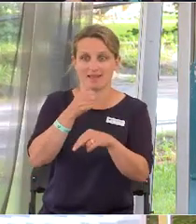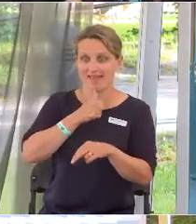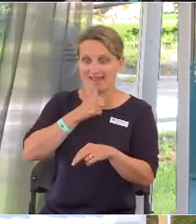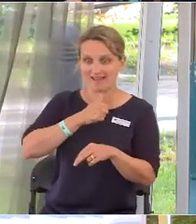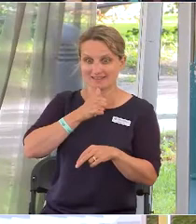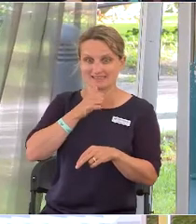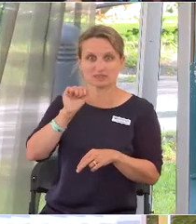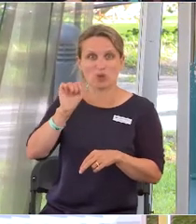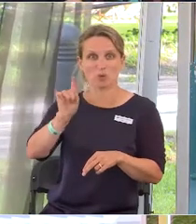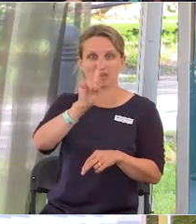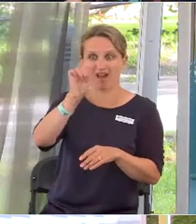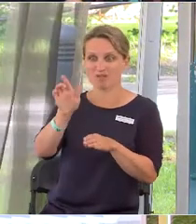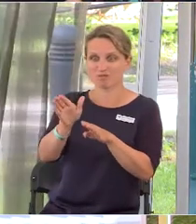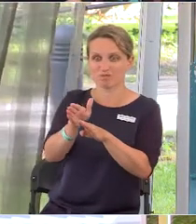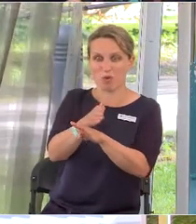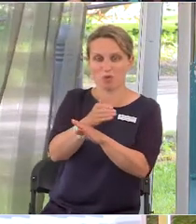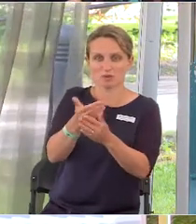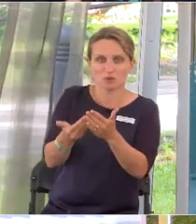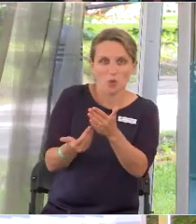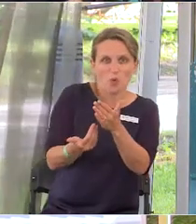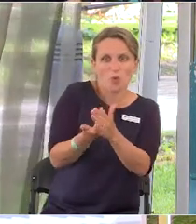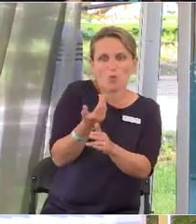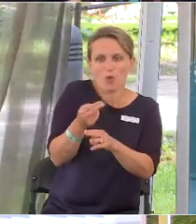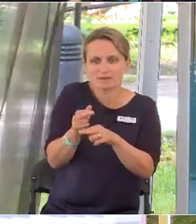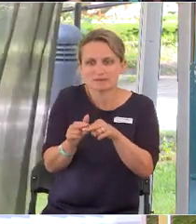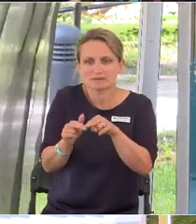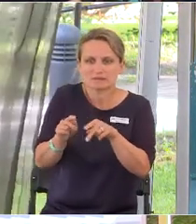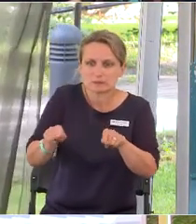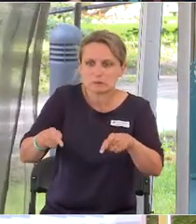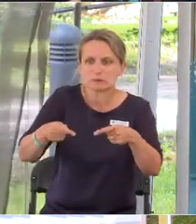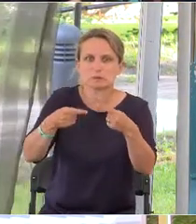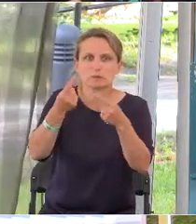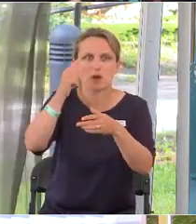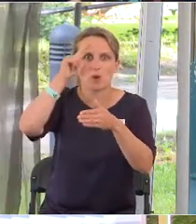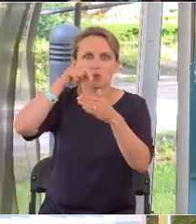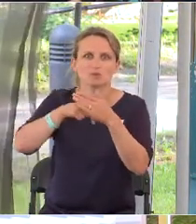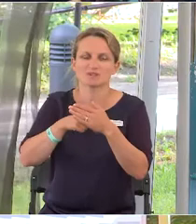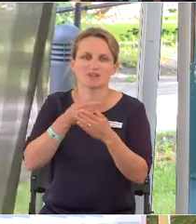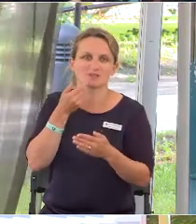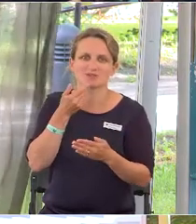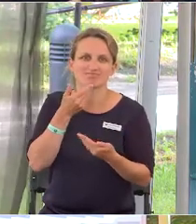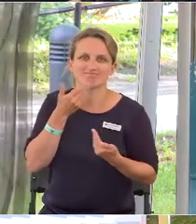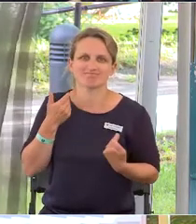here in Estonia. And so, all such kind of things which are very strongly tied to the